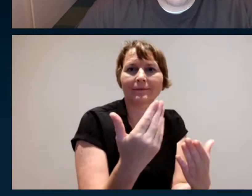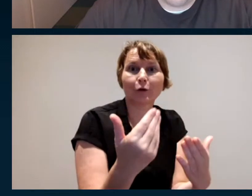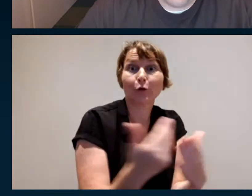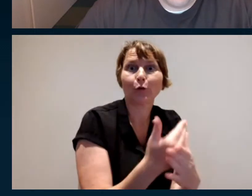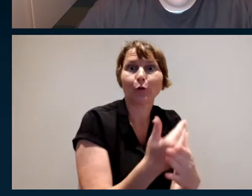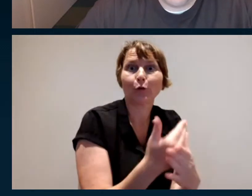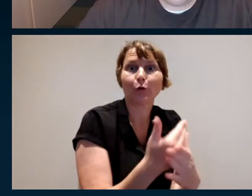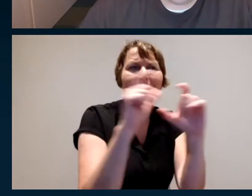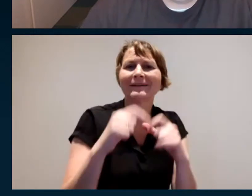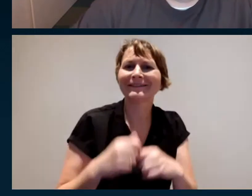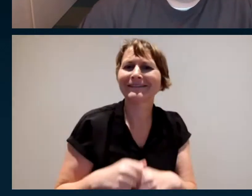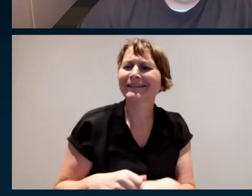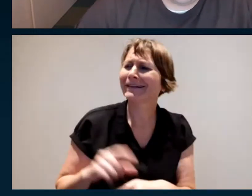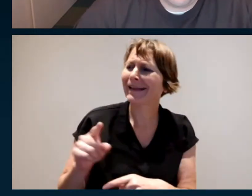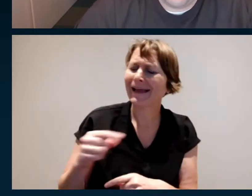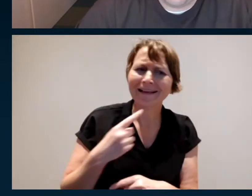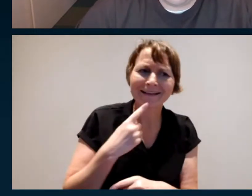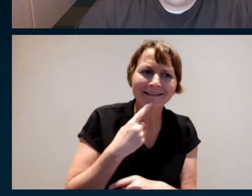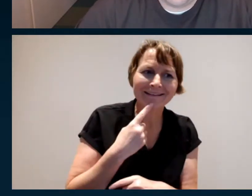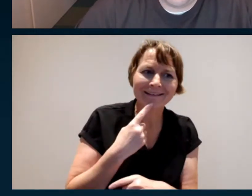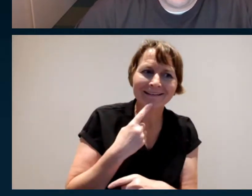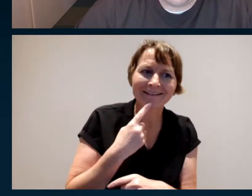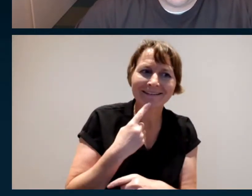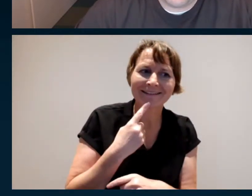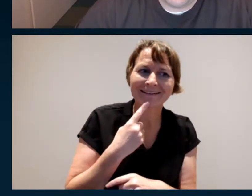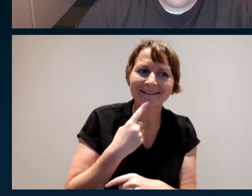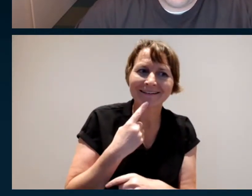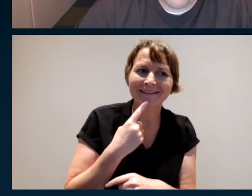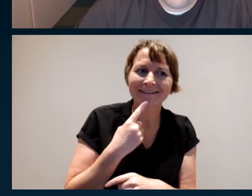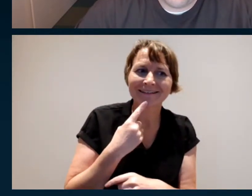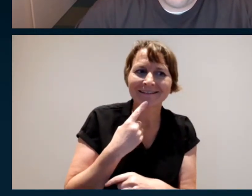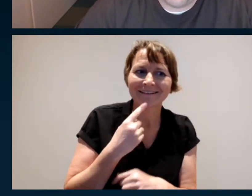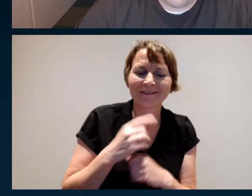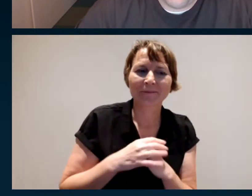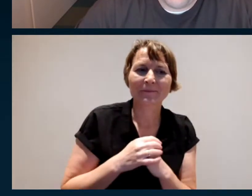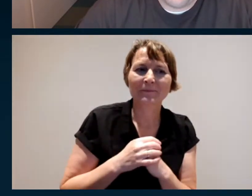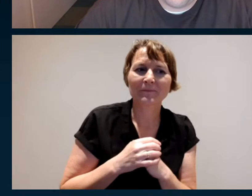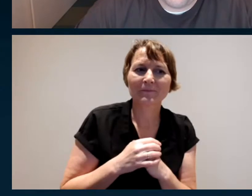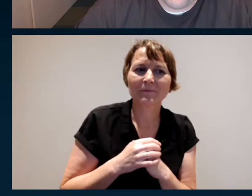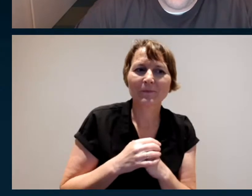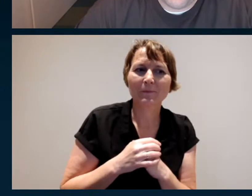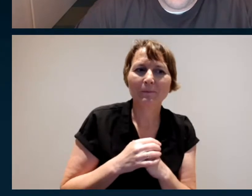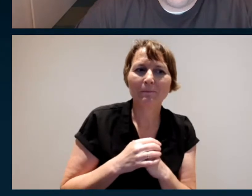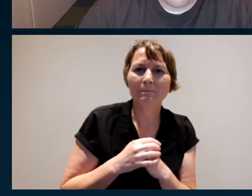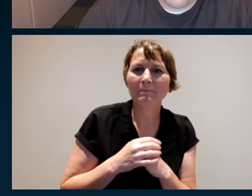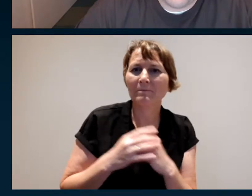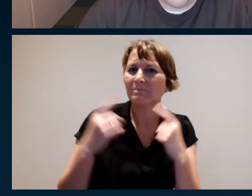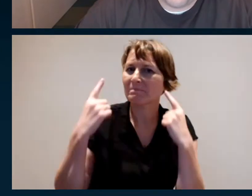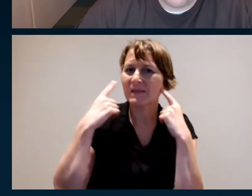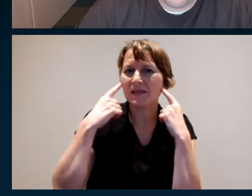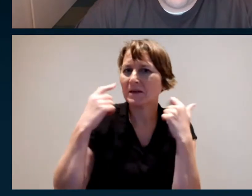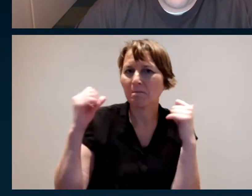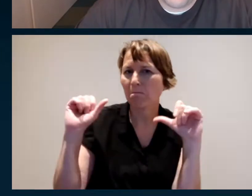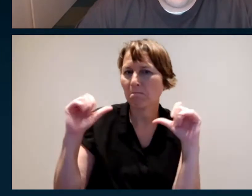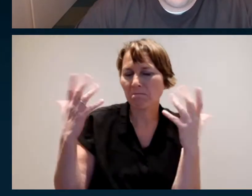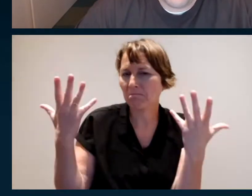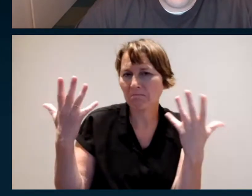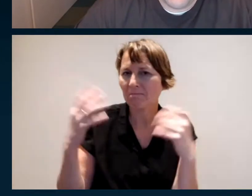Yeah, that's the main issue usually, that they're just trying to work everything out at